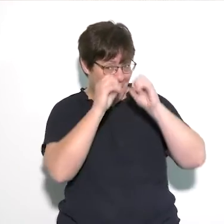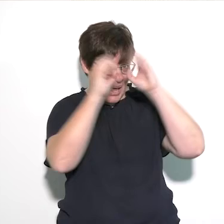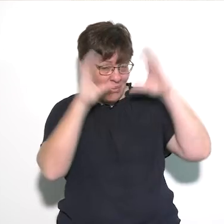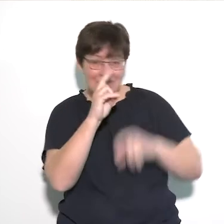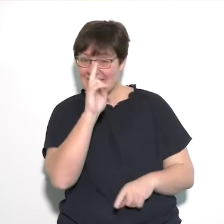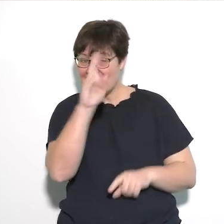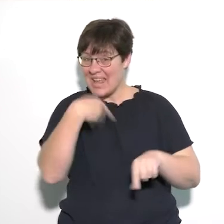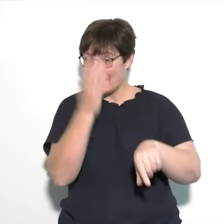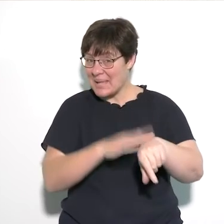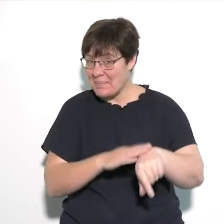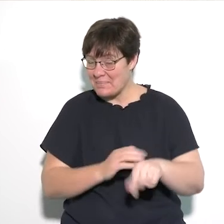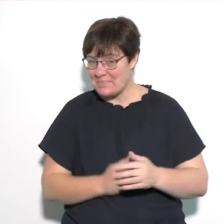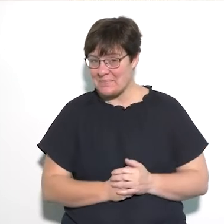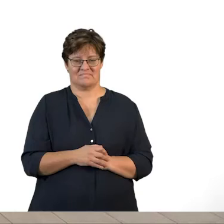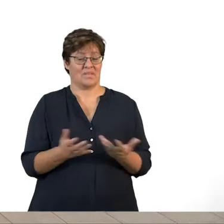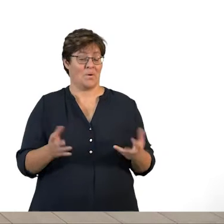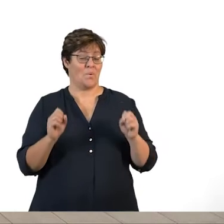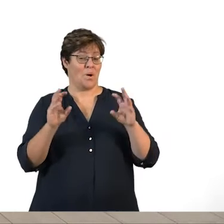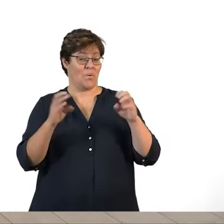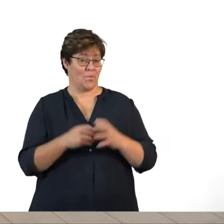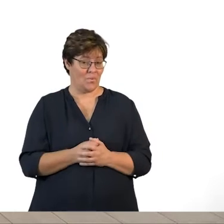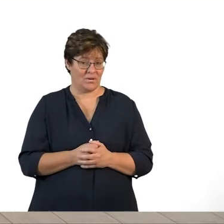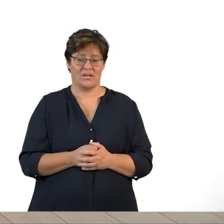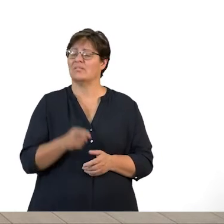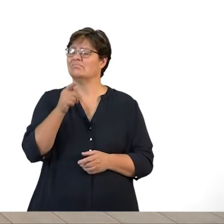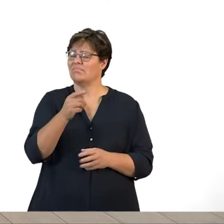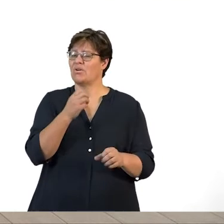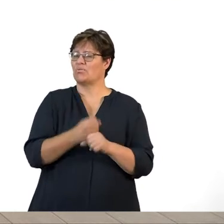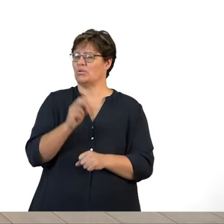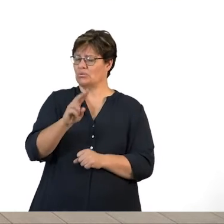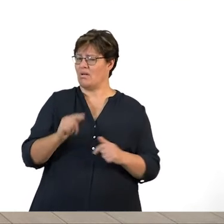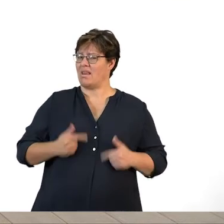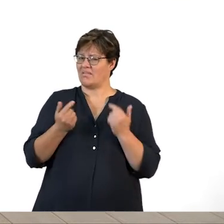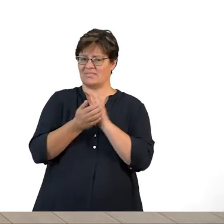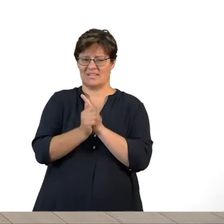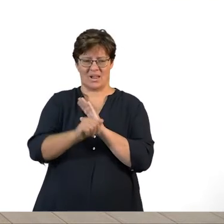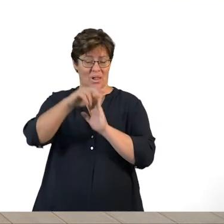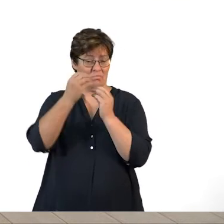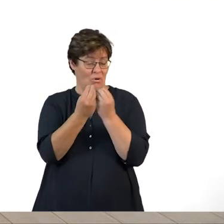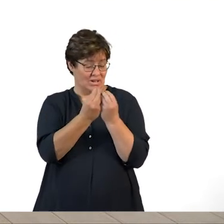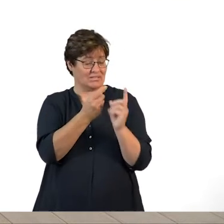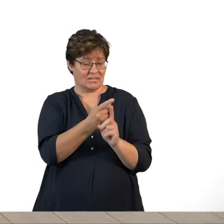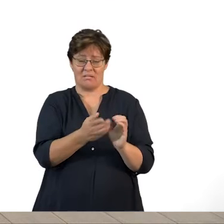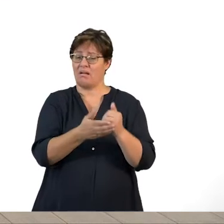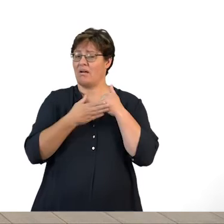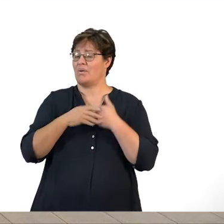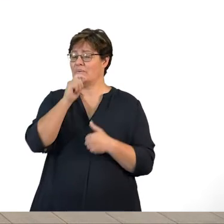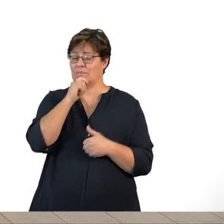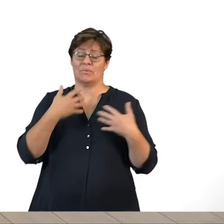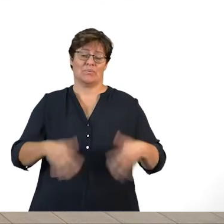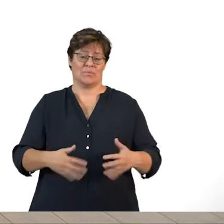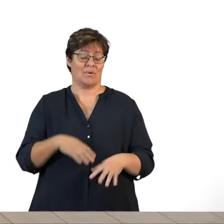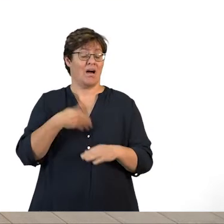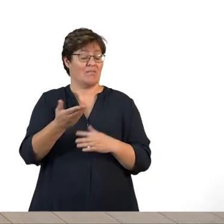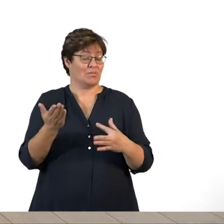owls. See you next time. Wow, that grade 2 life skill product will be